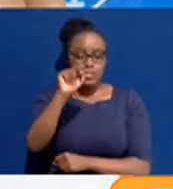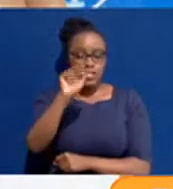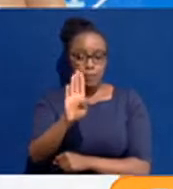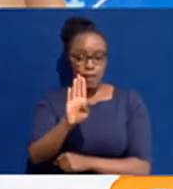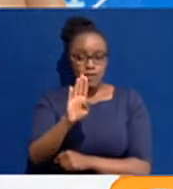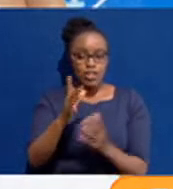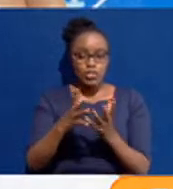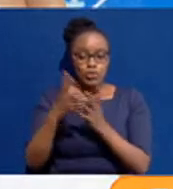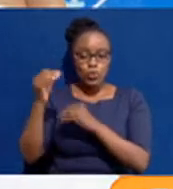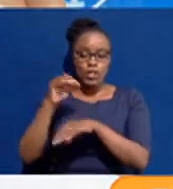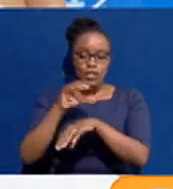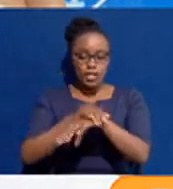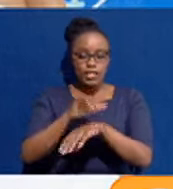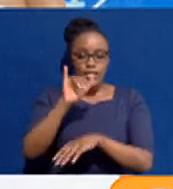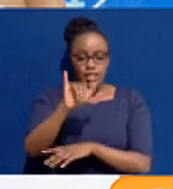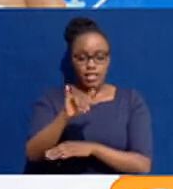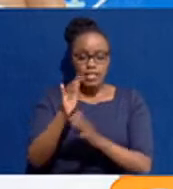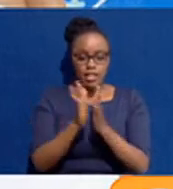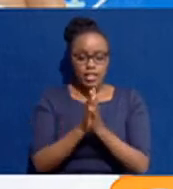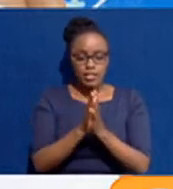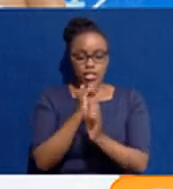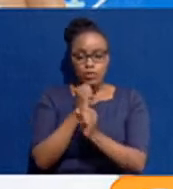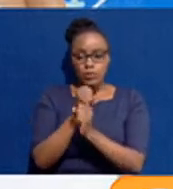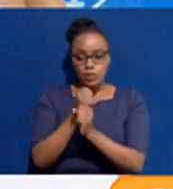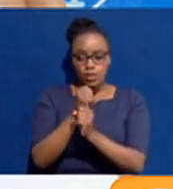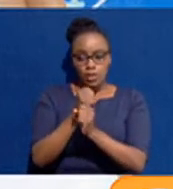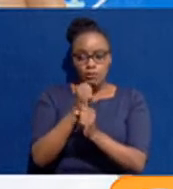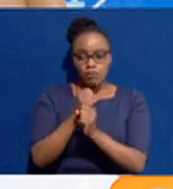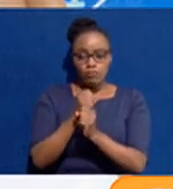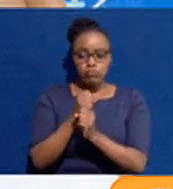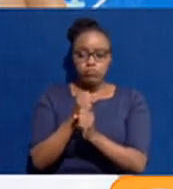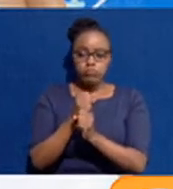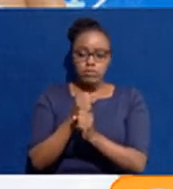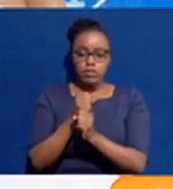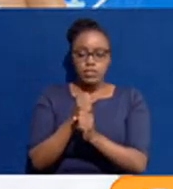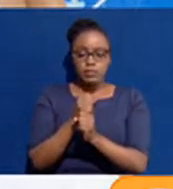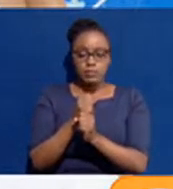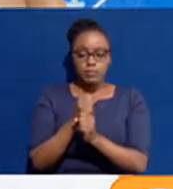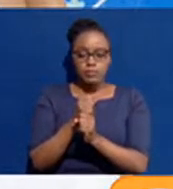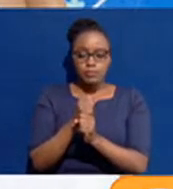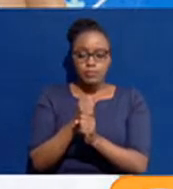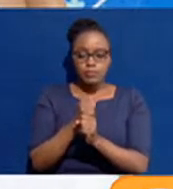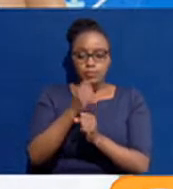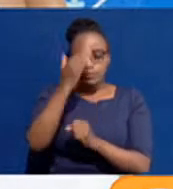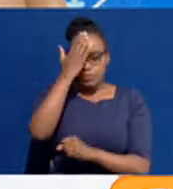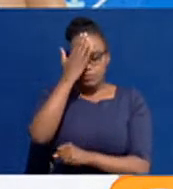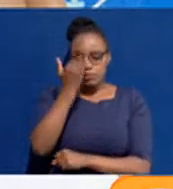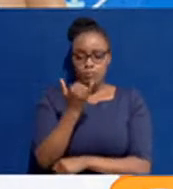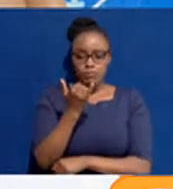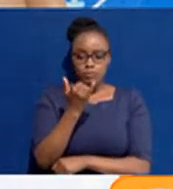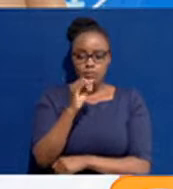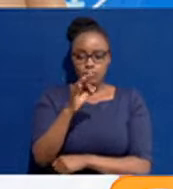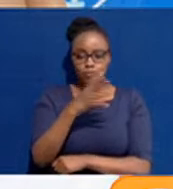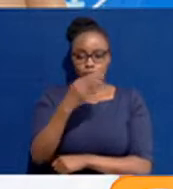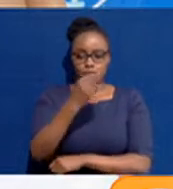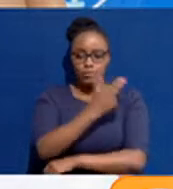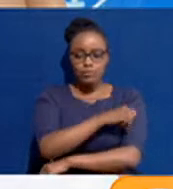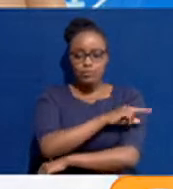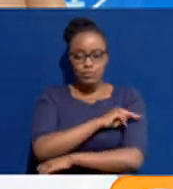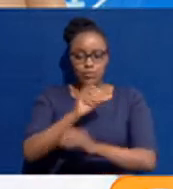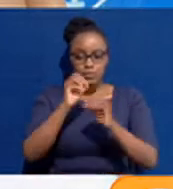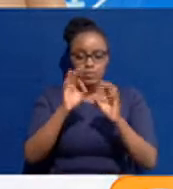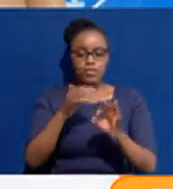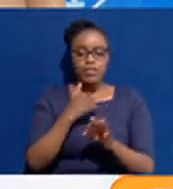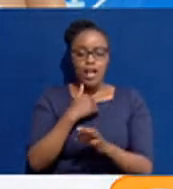go undetected. That is, they are not diagnosed as they should be. This is a case where they go to hospital and they are told you have